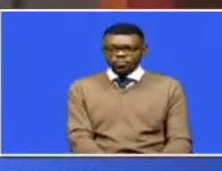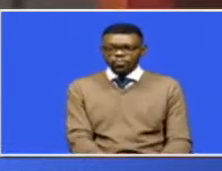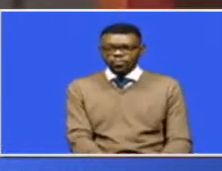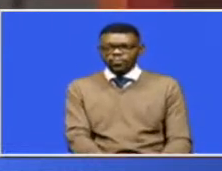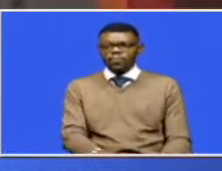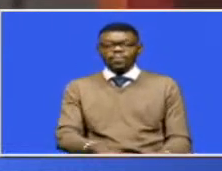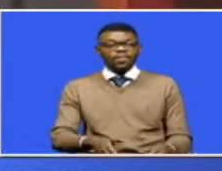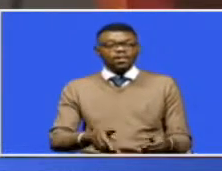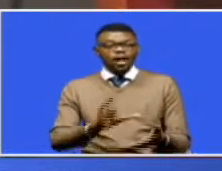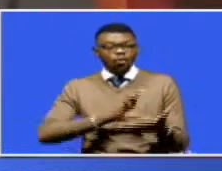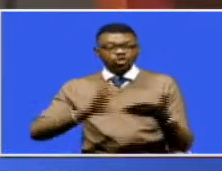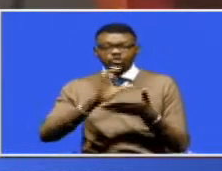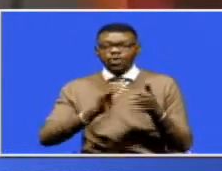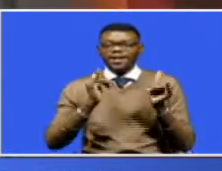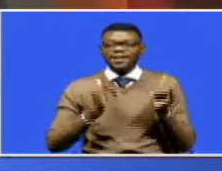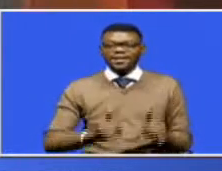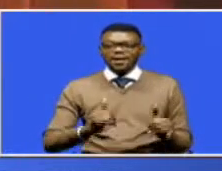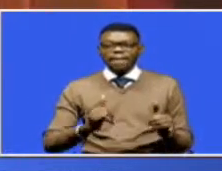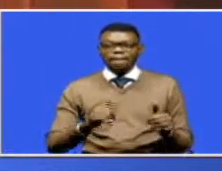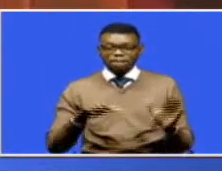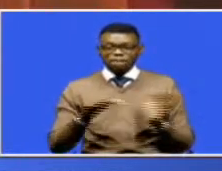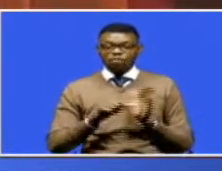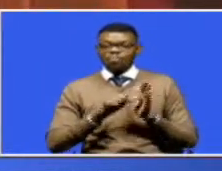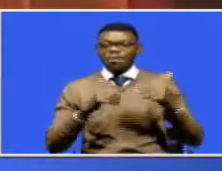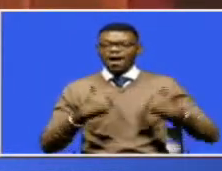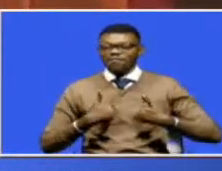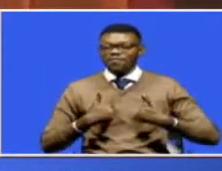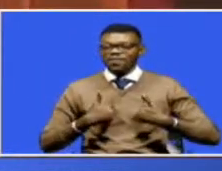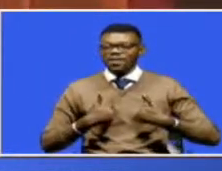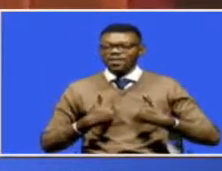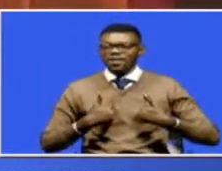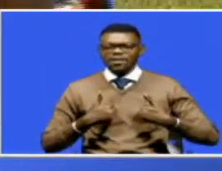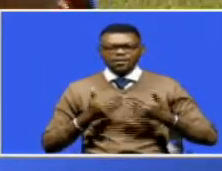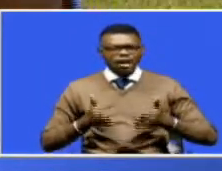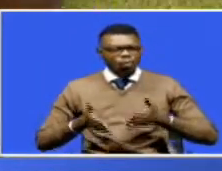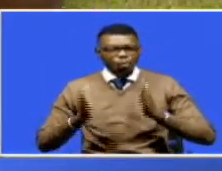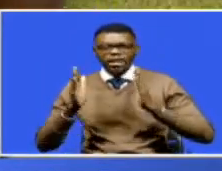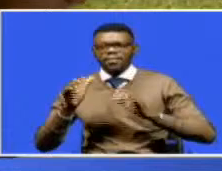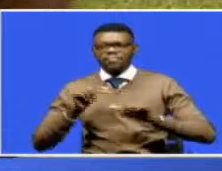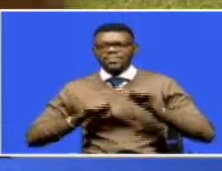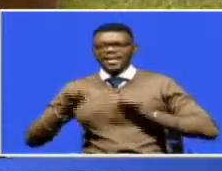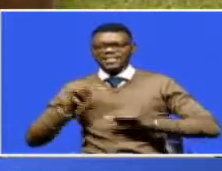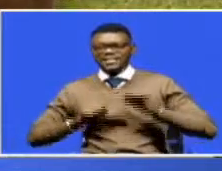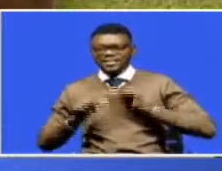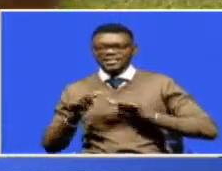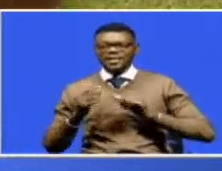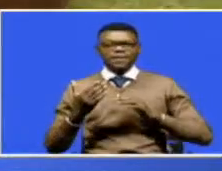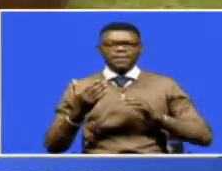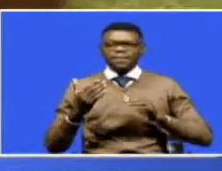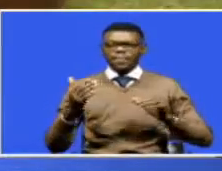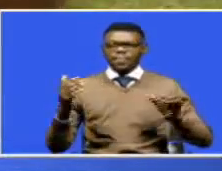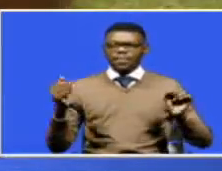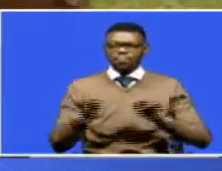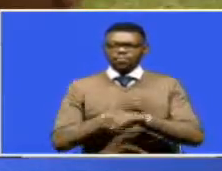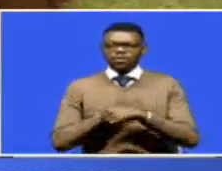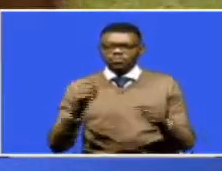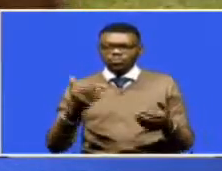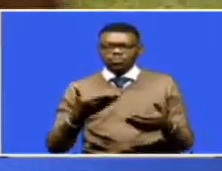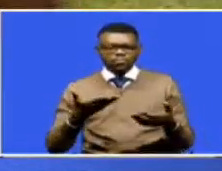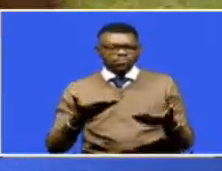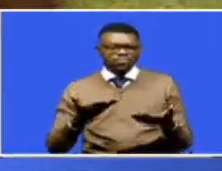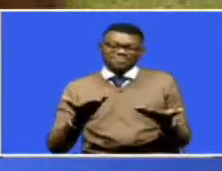two constituencies is a bit of a problem if you are using a scientific method. You cannot just throw a baby with a